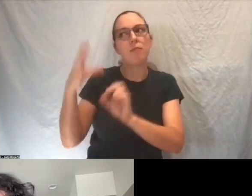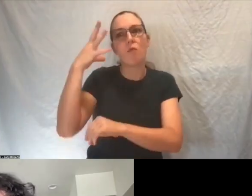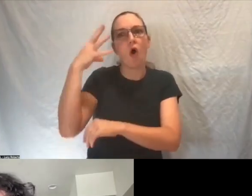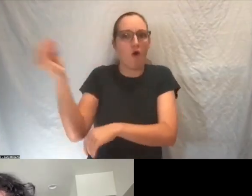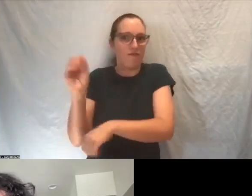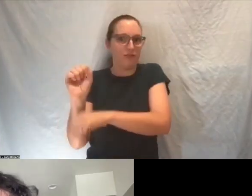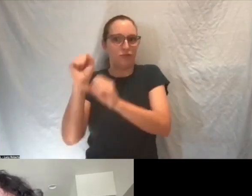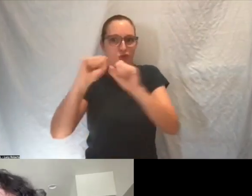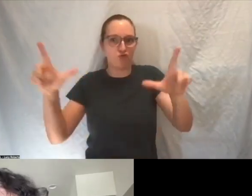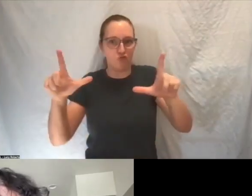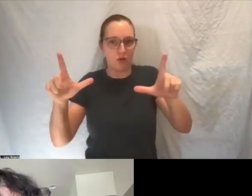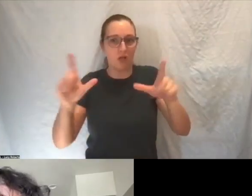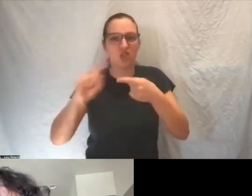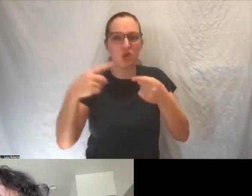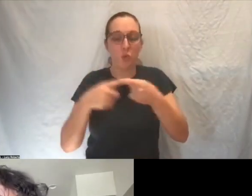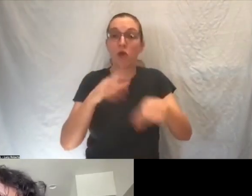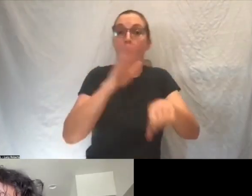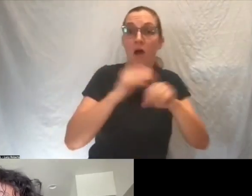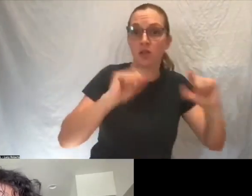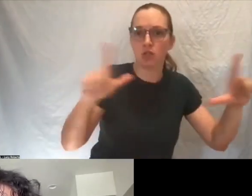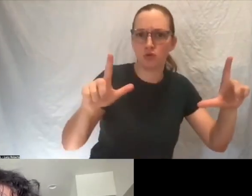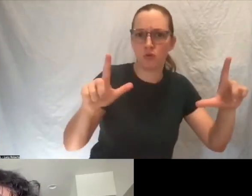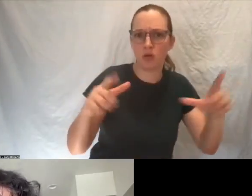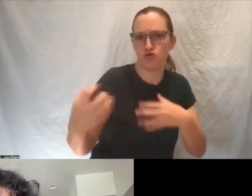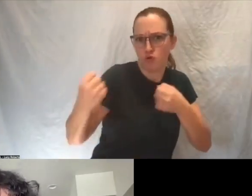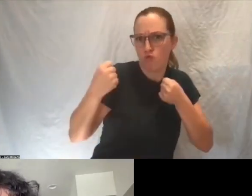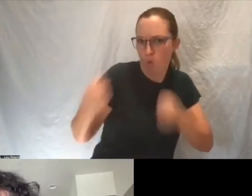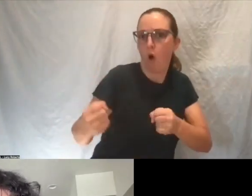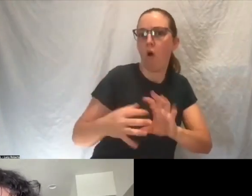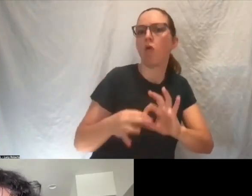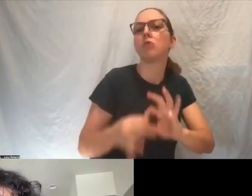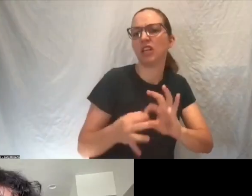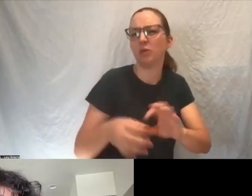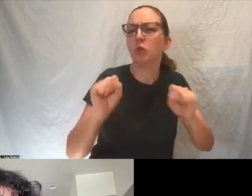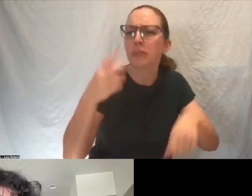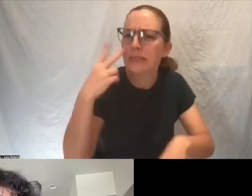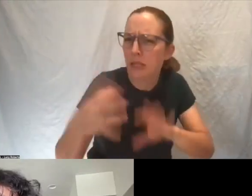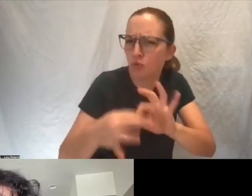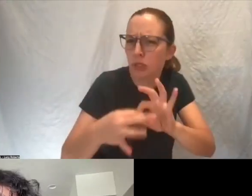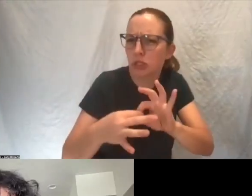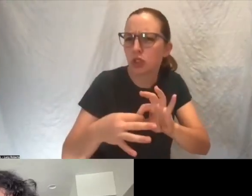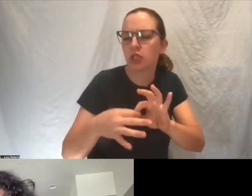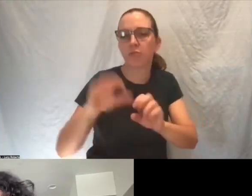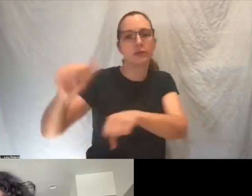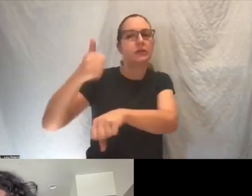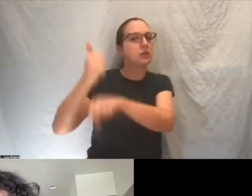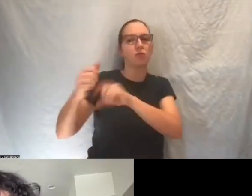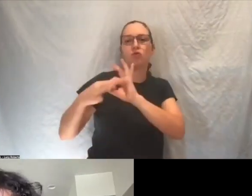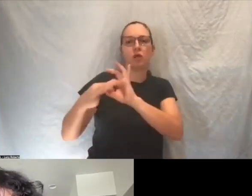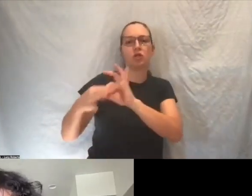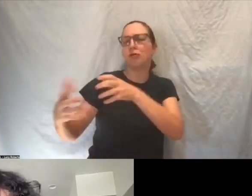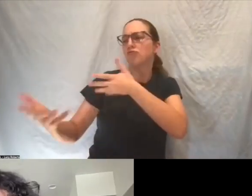screen is and can be even stronger. So that was established, and then we read through the